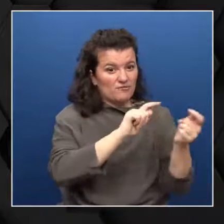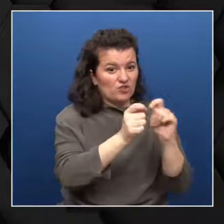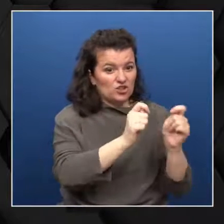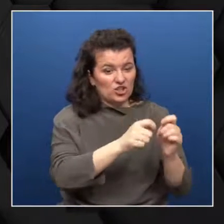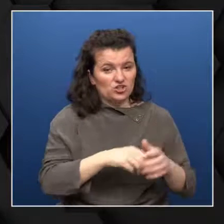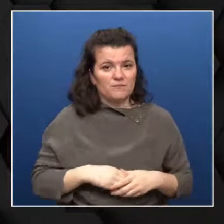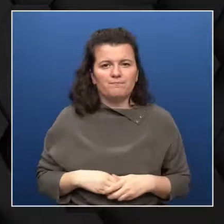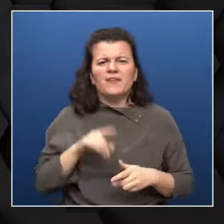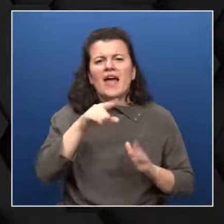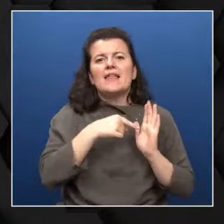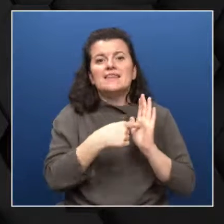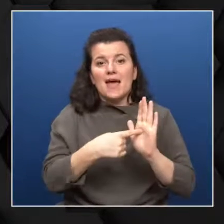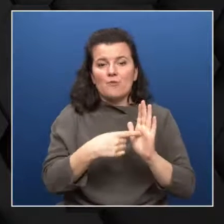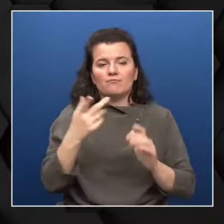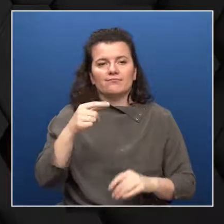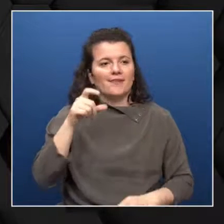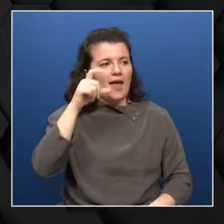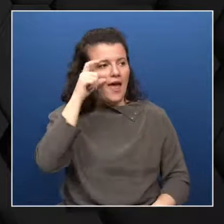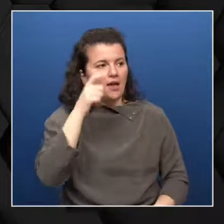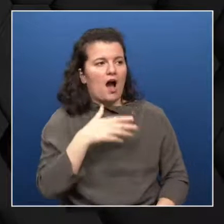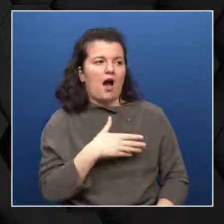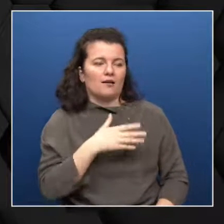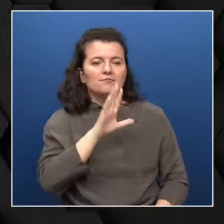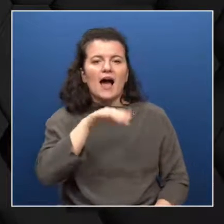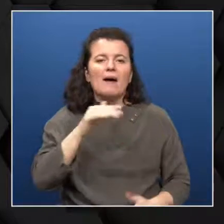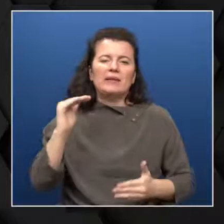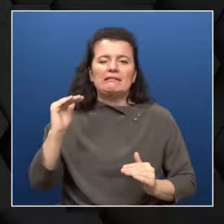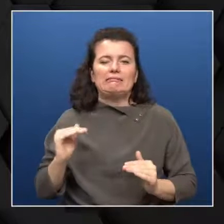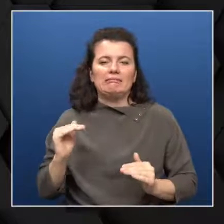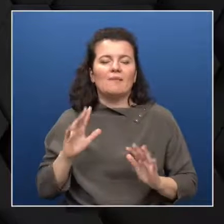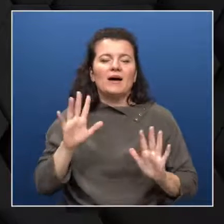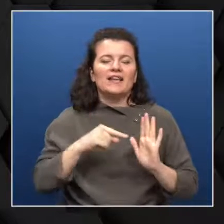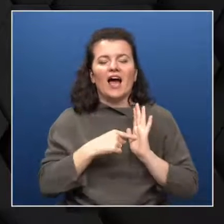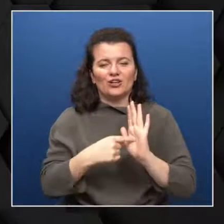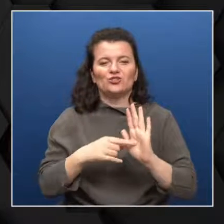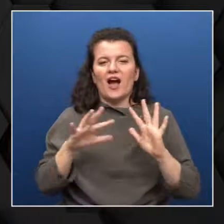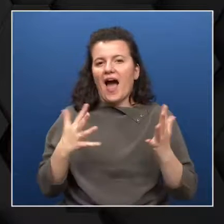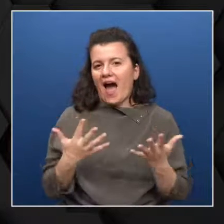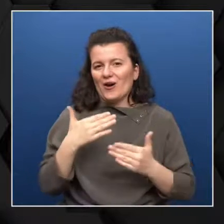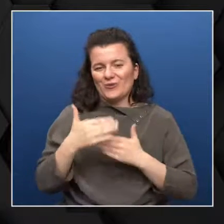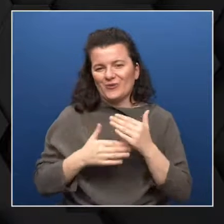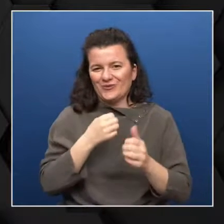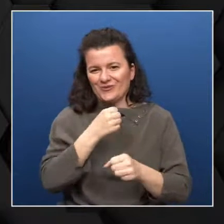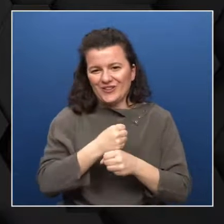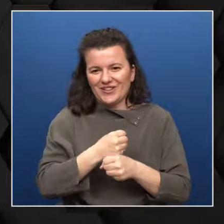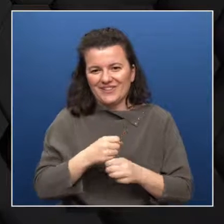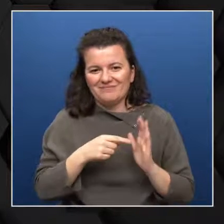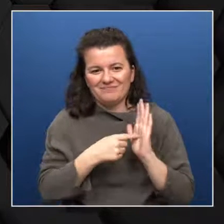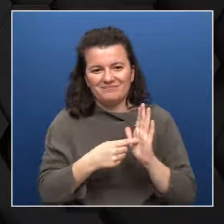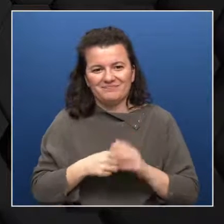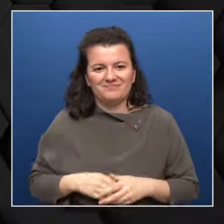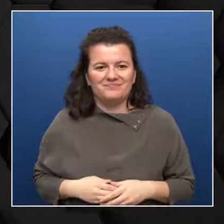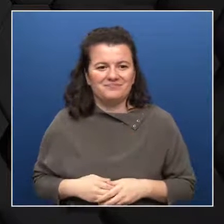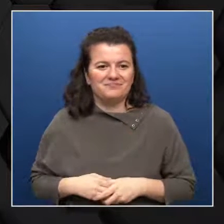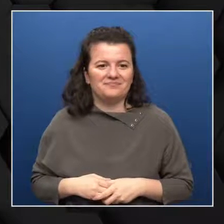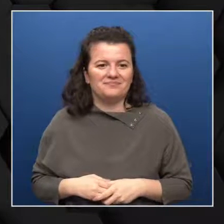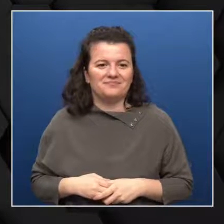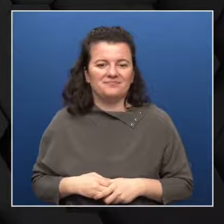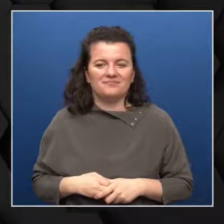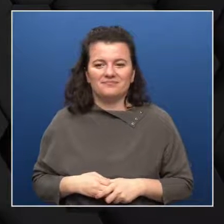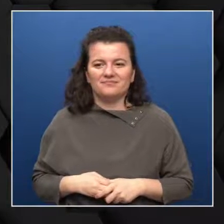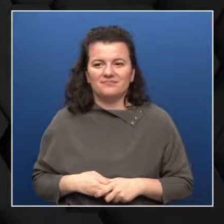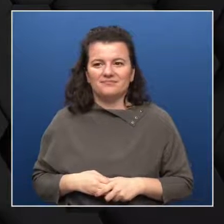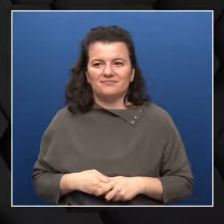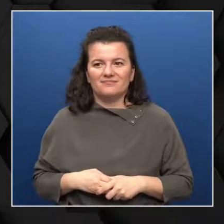as fancy as Hank, but I've got no, not that one. Let's go here. Oh, I wanted to go